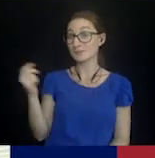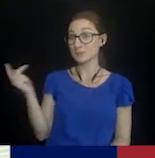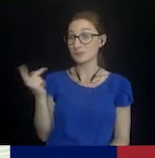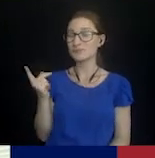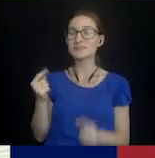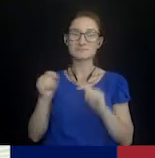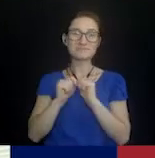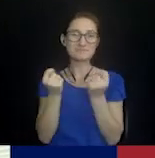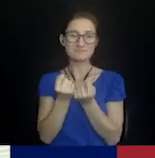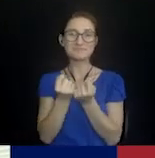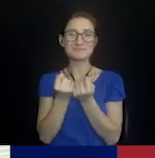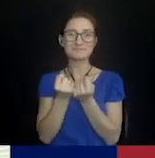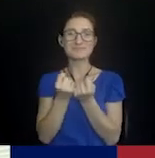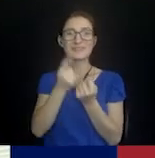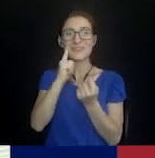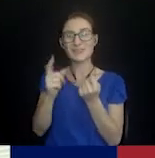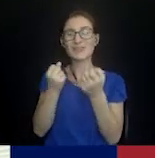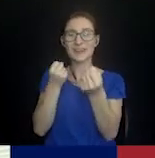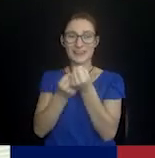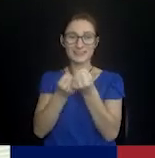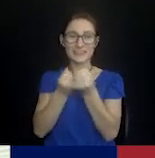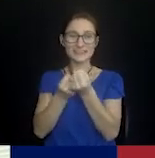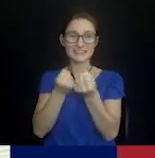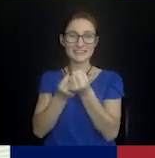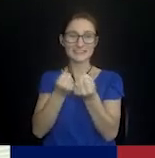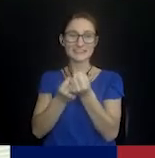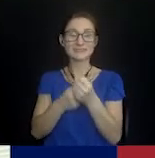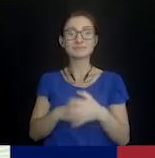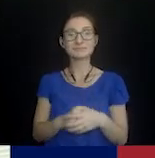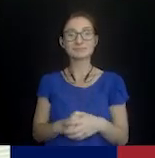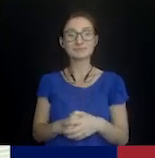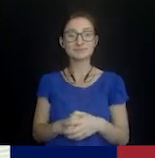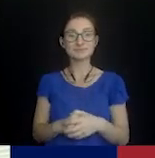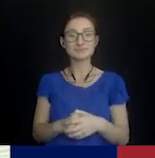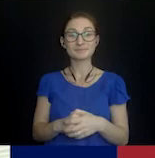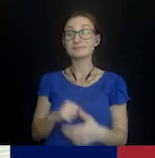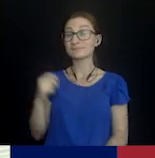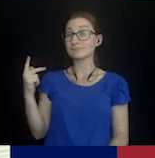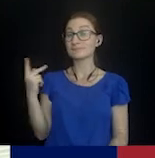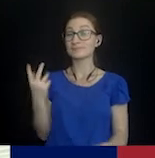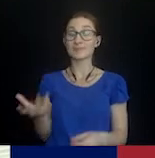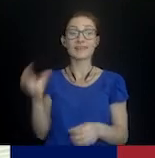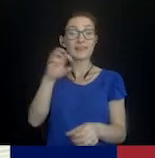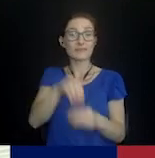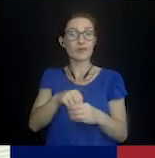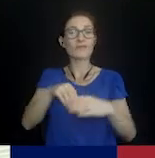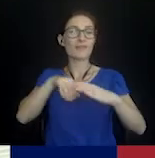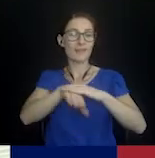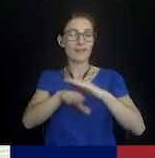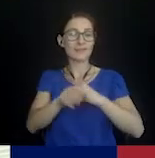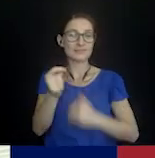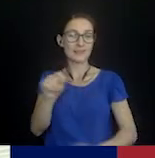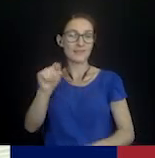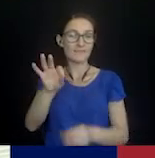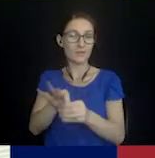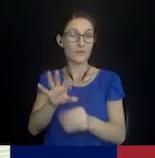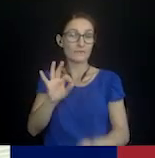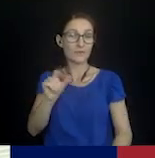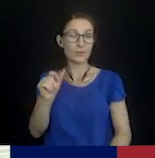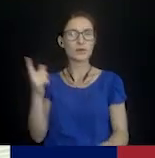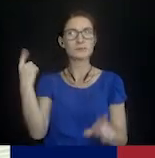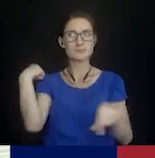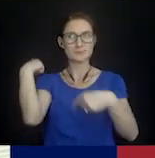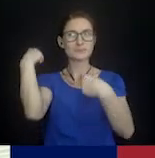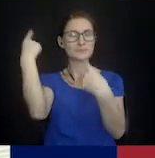of us are a team when it comes to advocacy. We've been involved with Access to Vote Florida for quite a